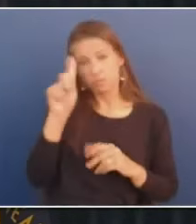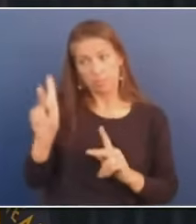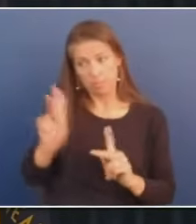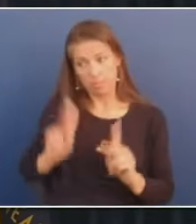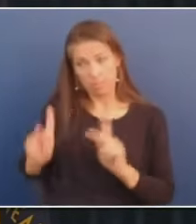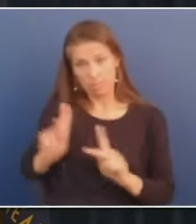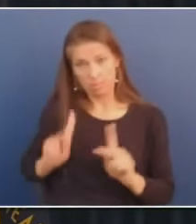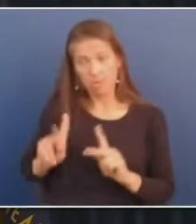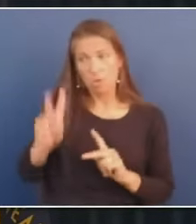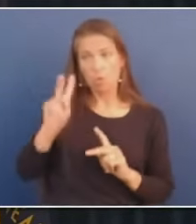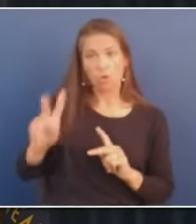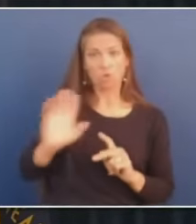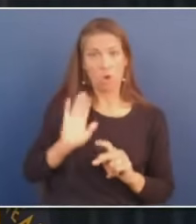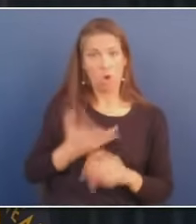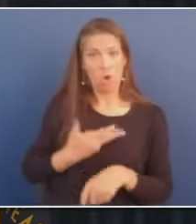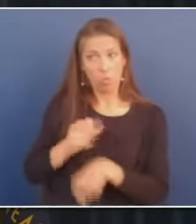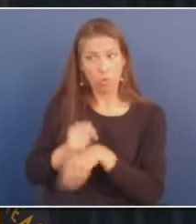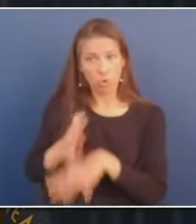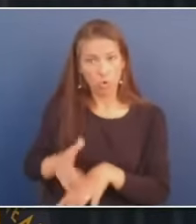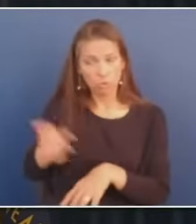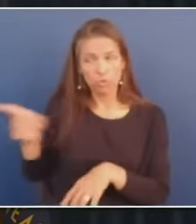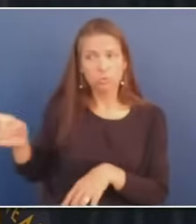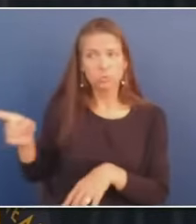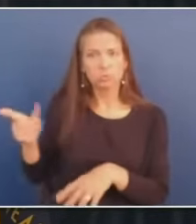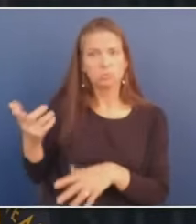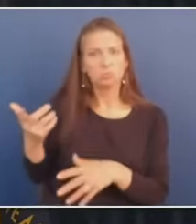though, after the storm event has passed. Thank you.